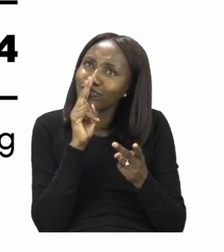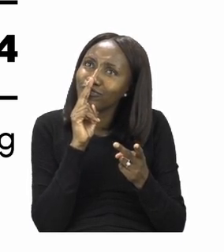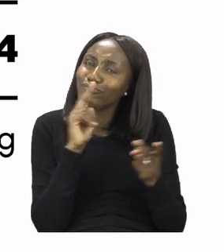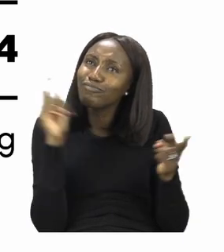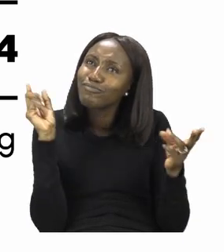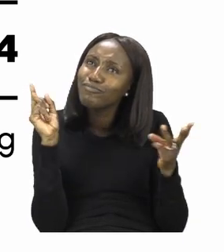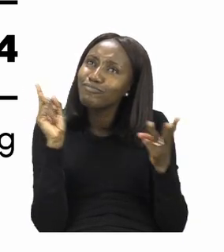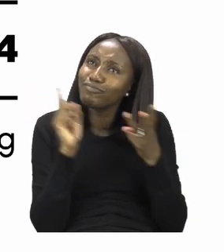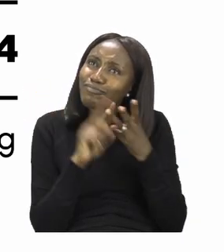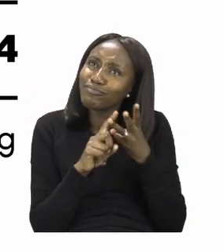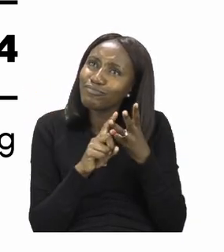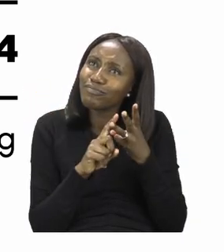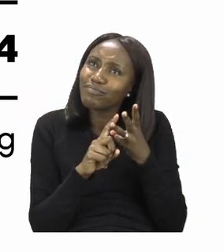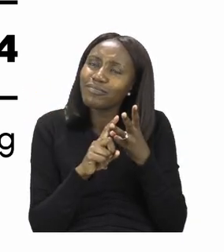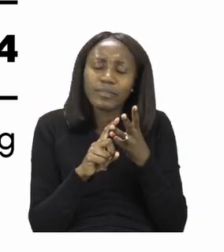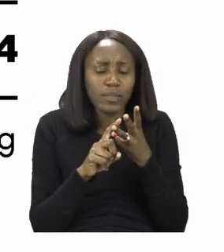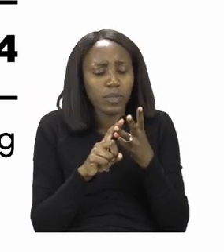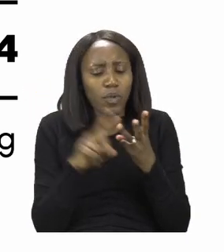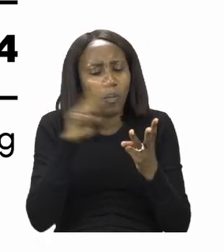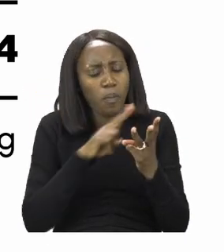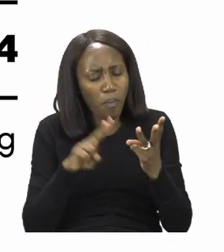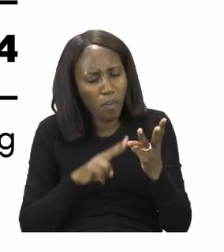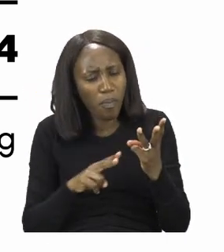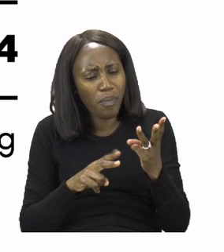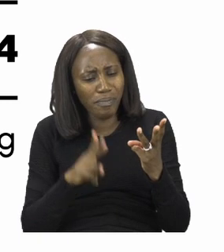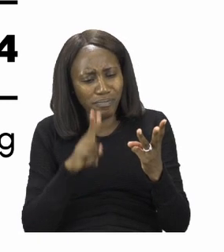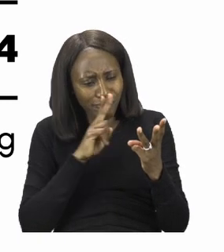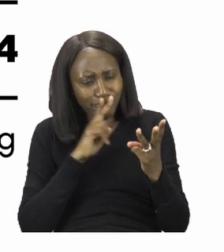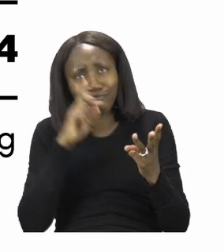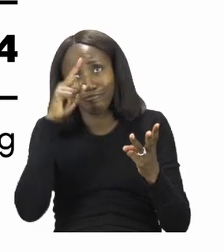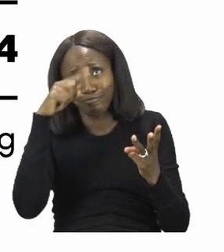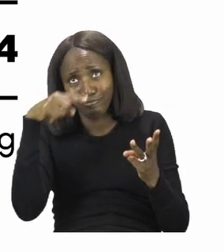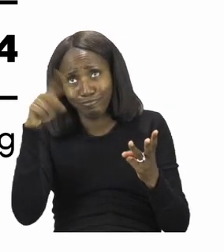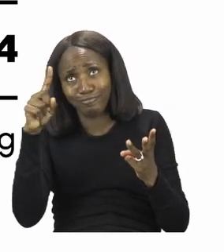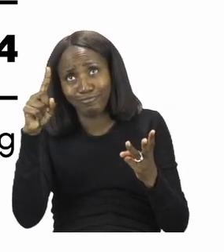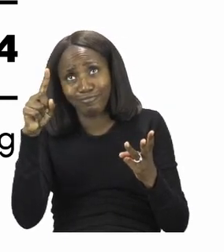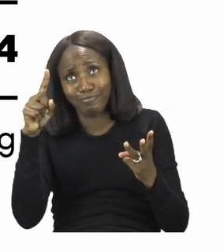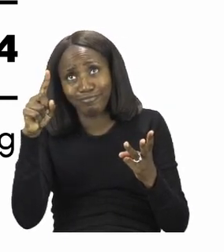time is to make sure that our answer is correct.